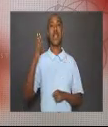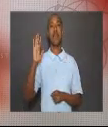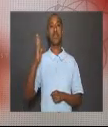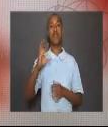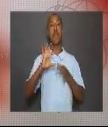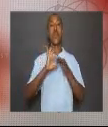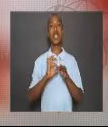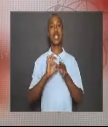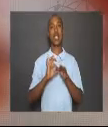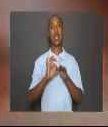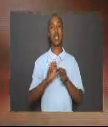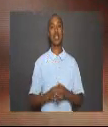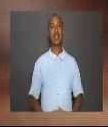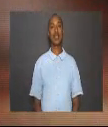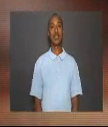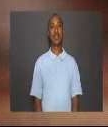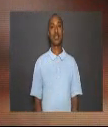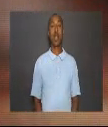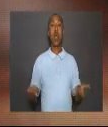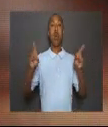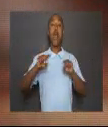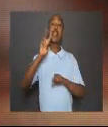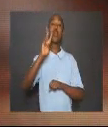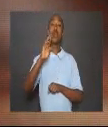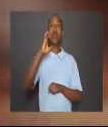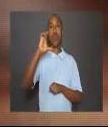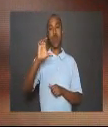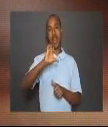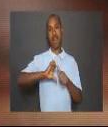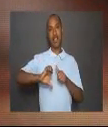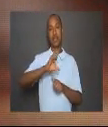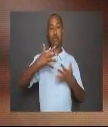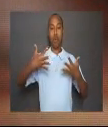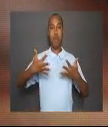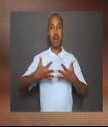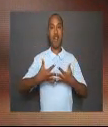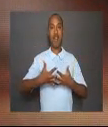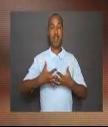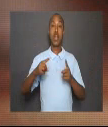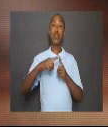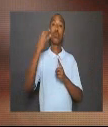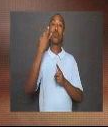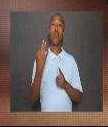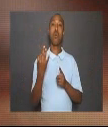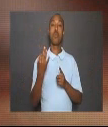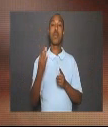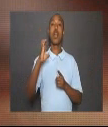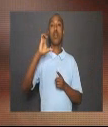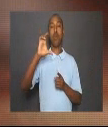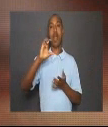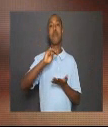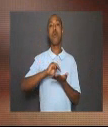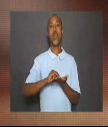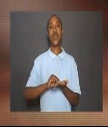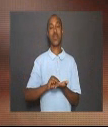of bonds? When two chlorine atoms combine to form a chlorine